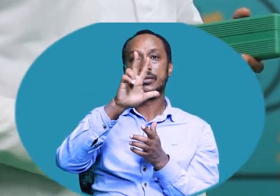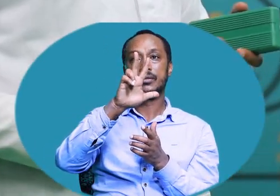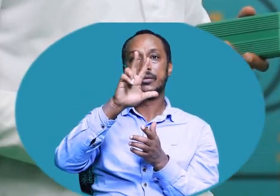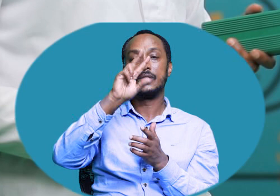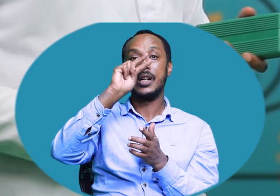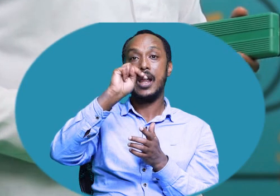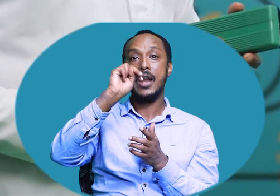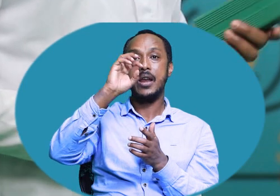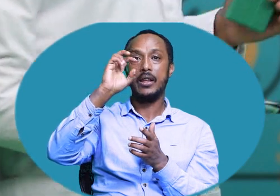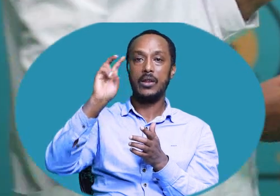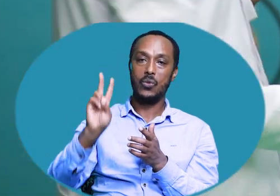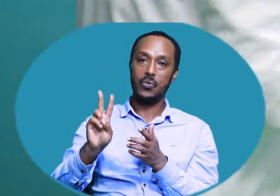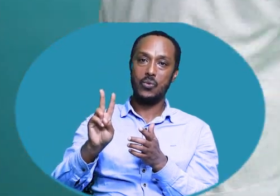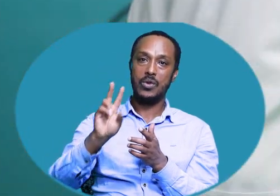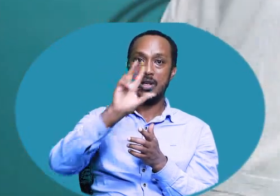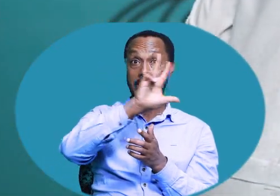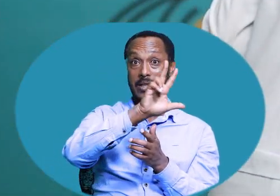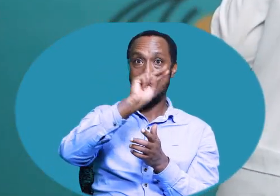CO3, 2 minus, carbonate ion,